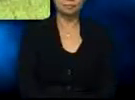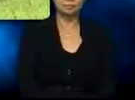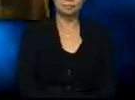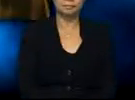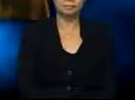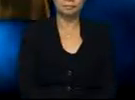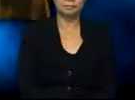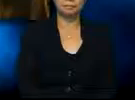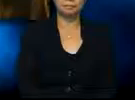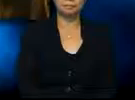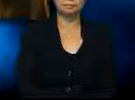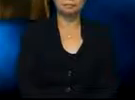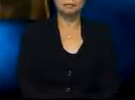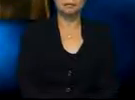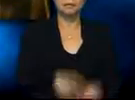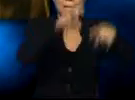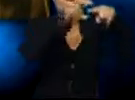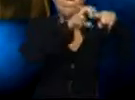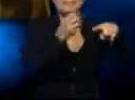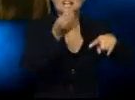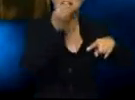The bats eat fruit.